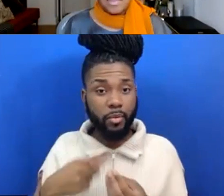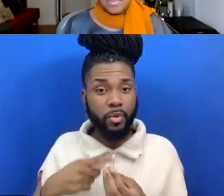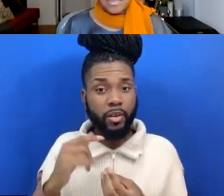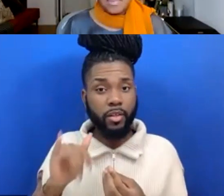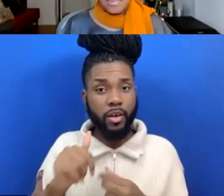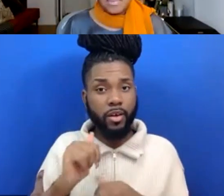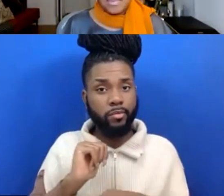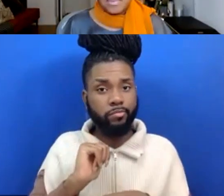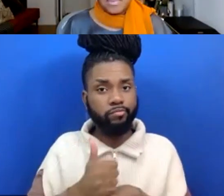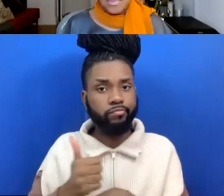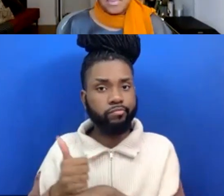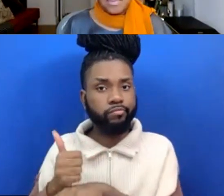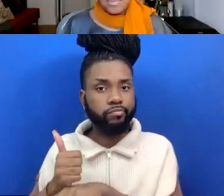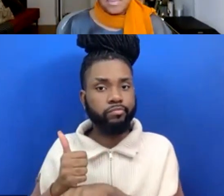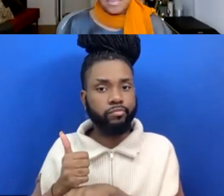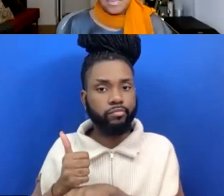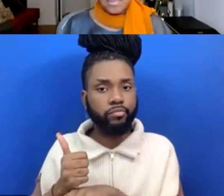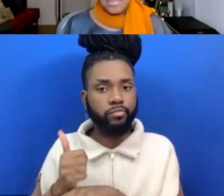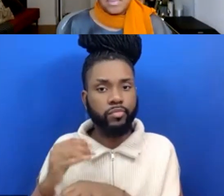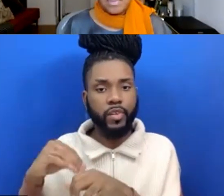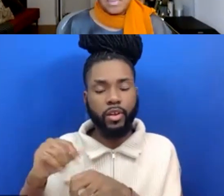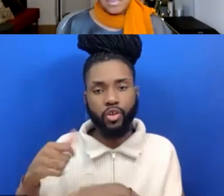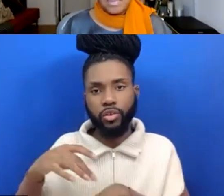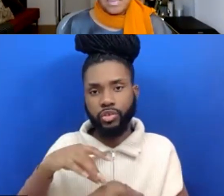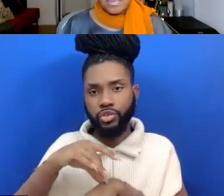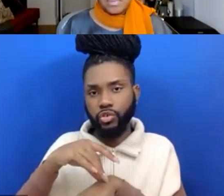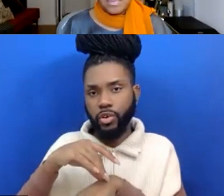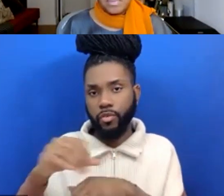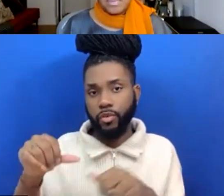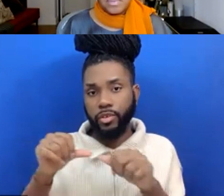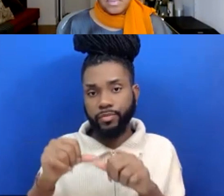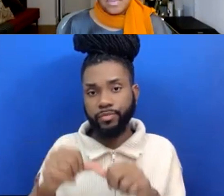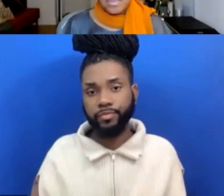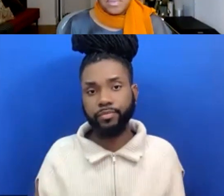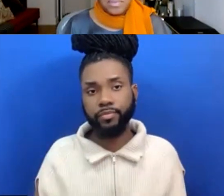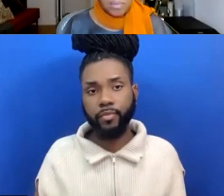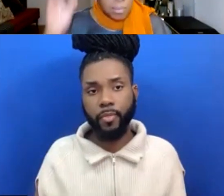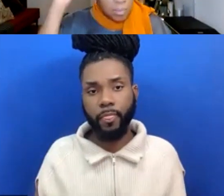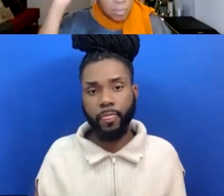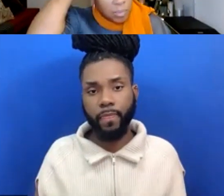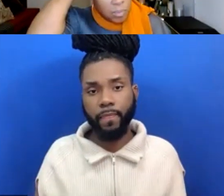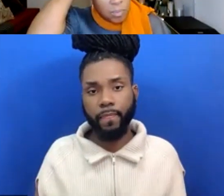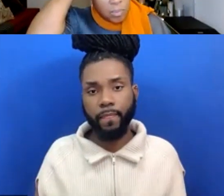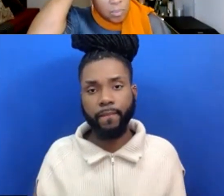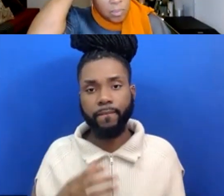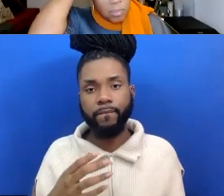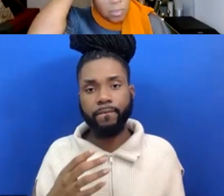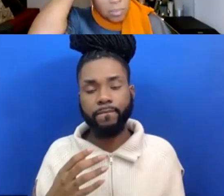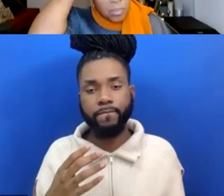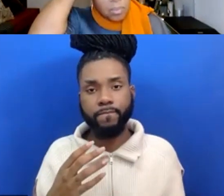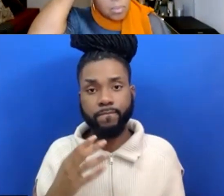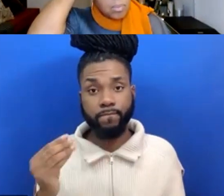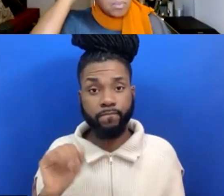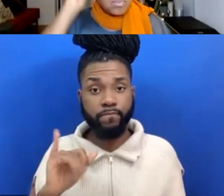in other sort of geographical locations. And if they're doing the same kind of work of kind